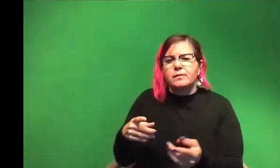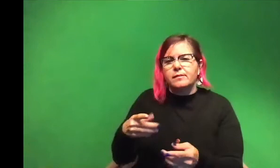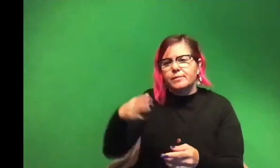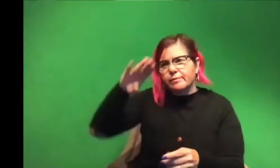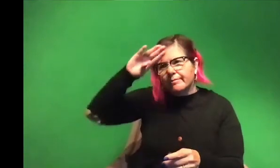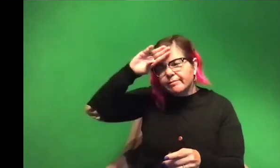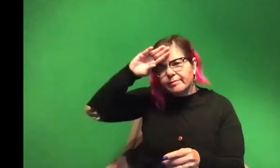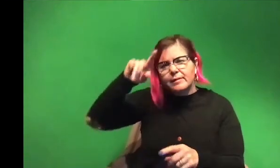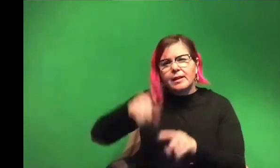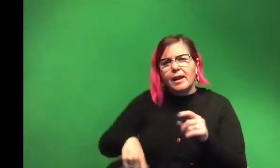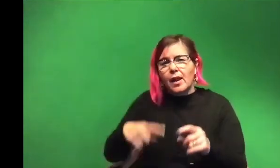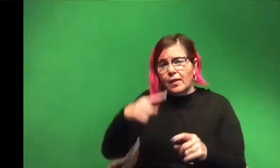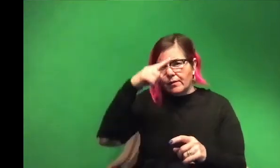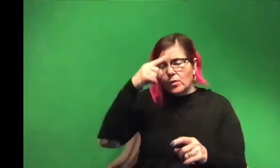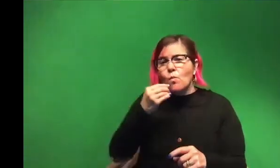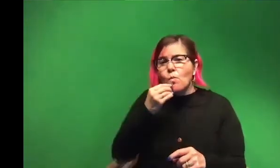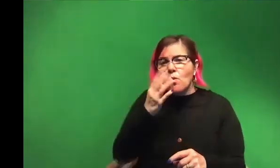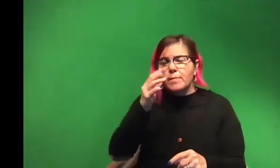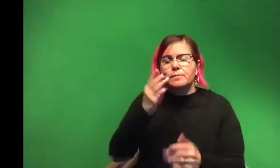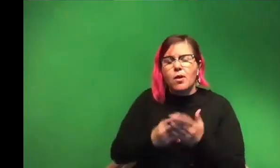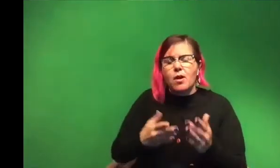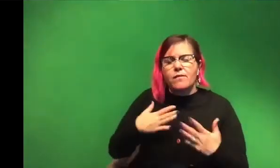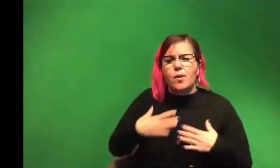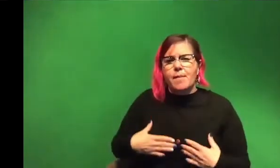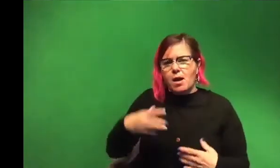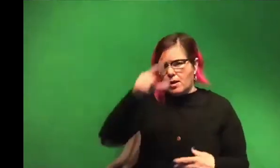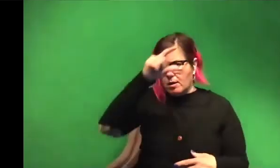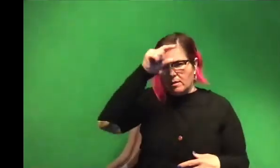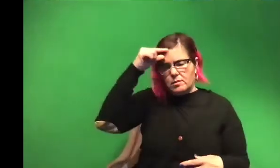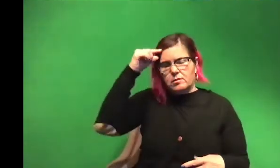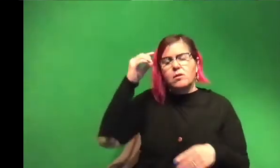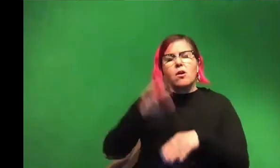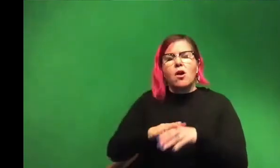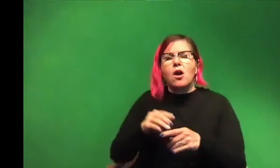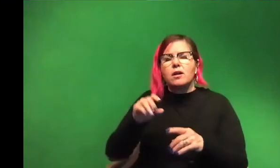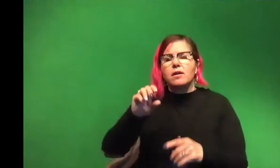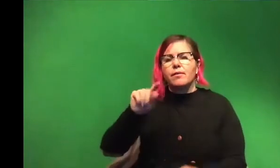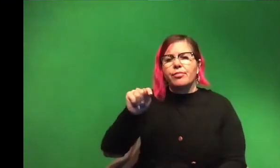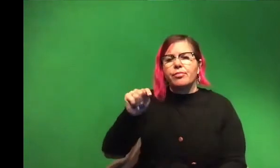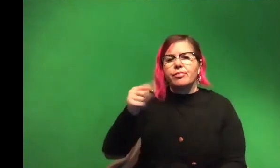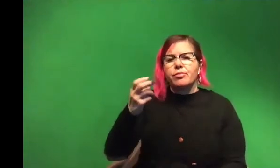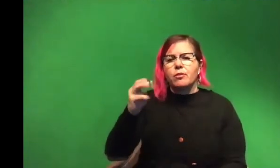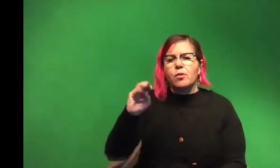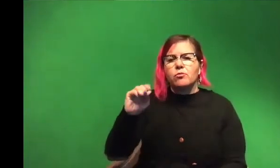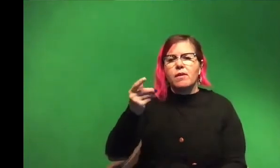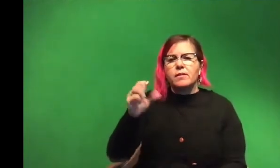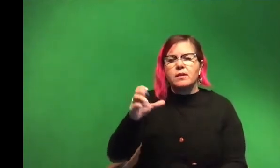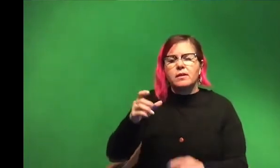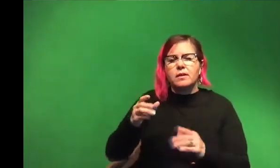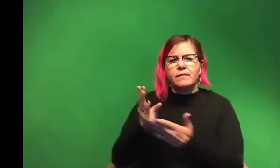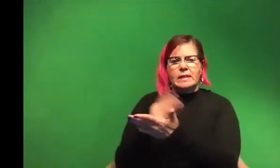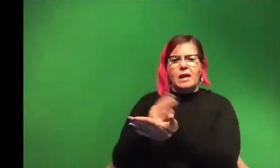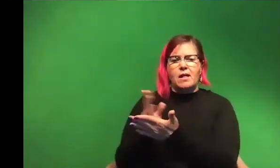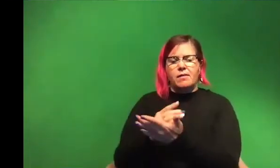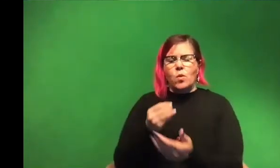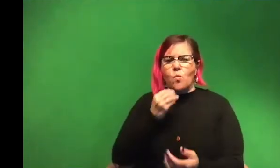Your forehead is actually the warmest part of your body on a thermographic scale. And we at